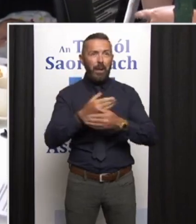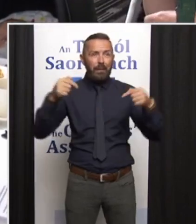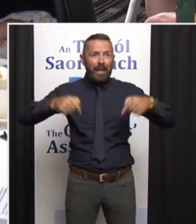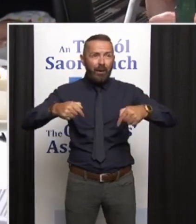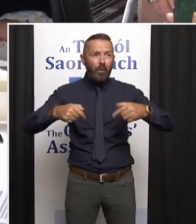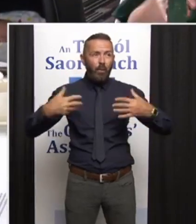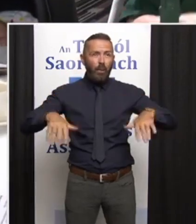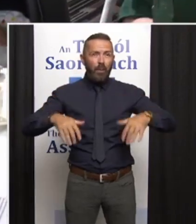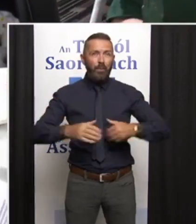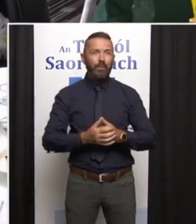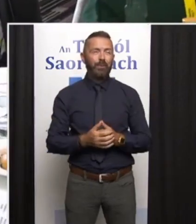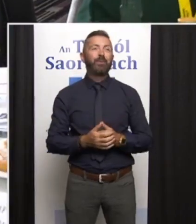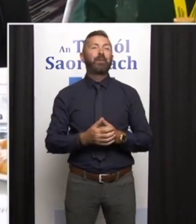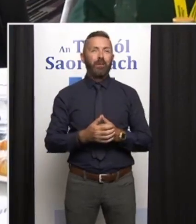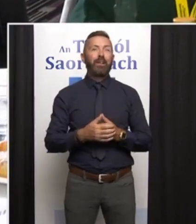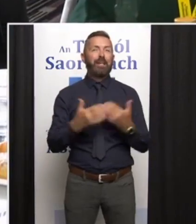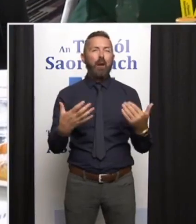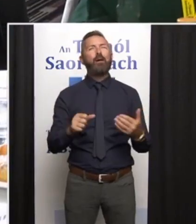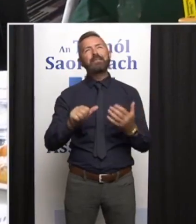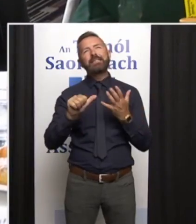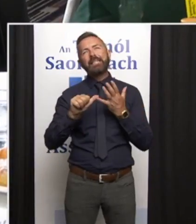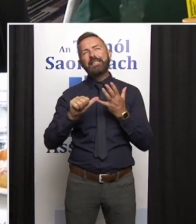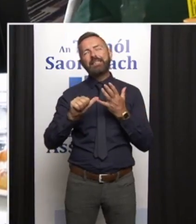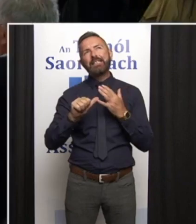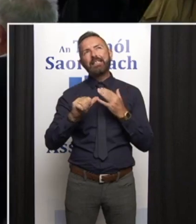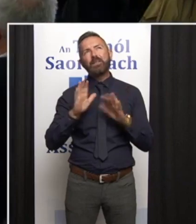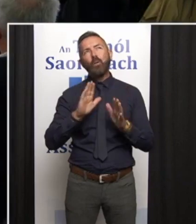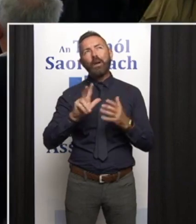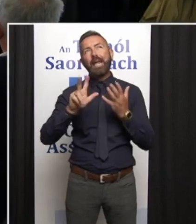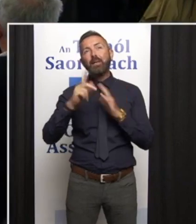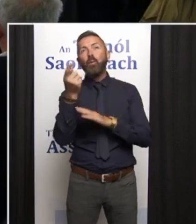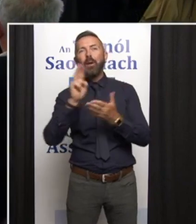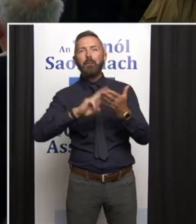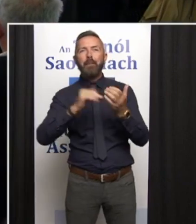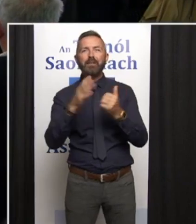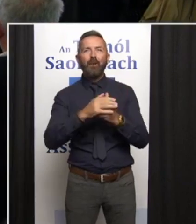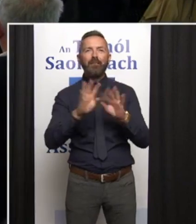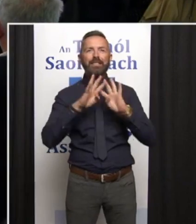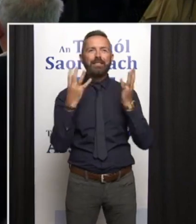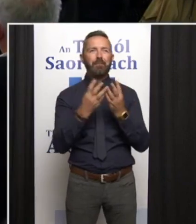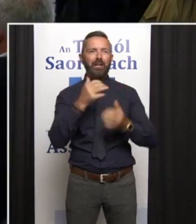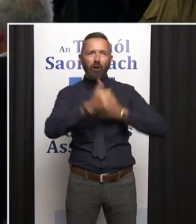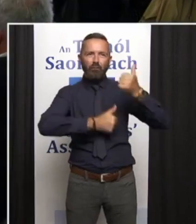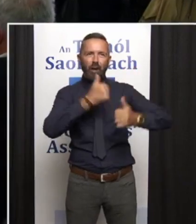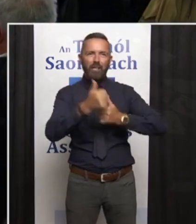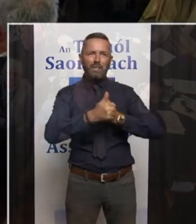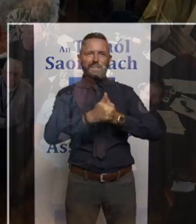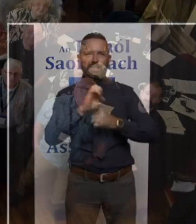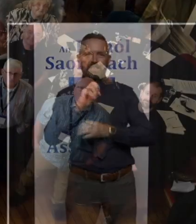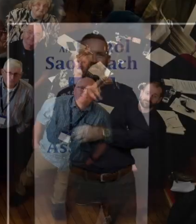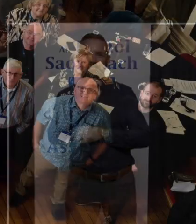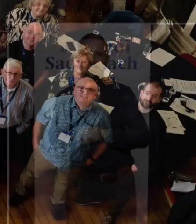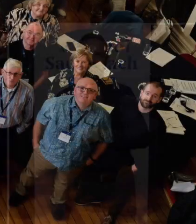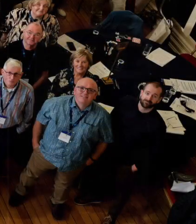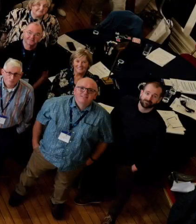wow. So now we have 81 members of the assembly. Congratulations, Eve. Yeah.